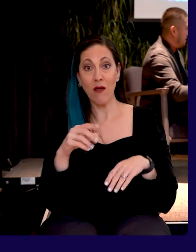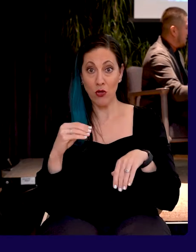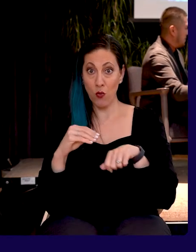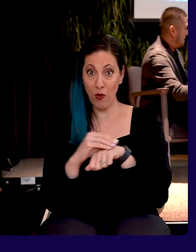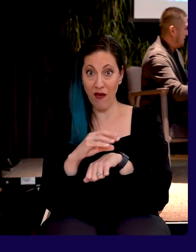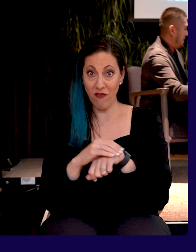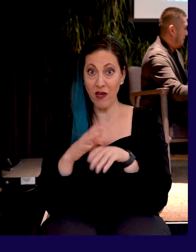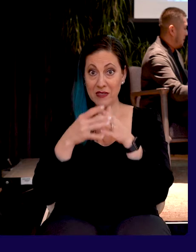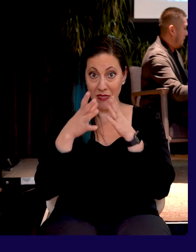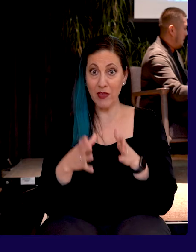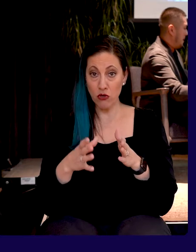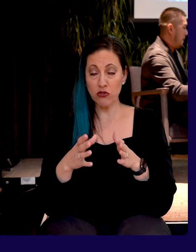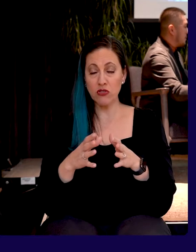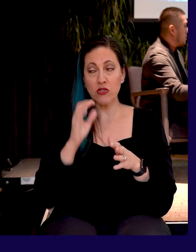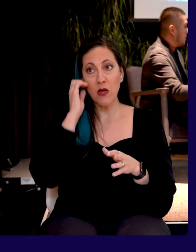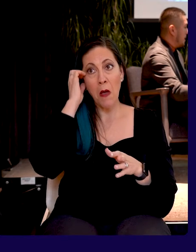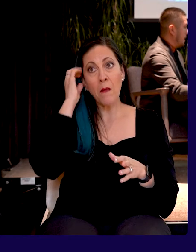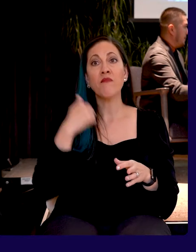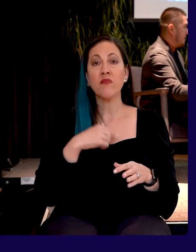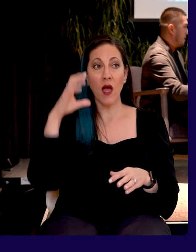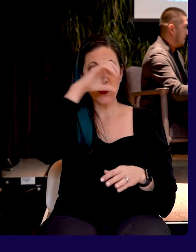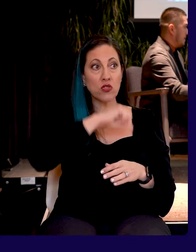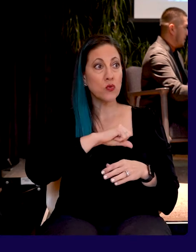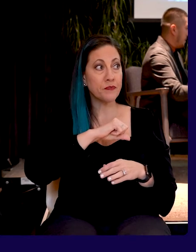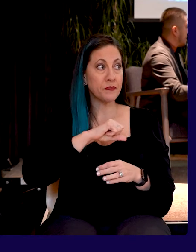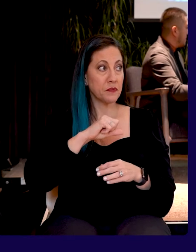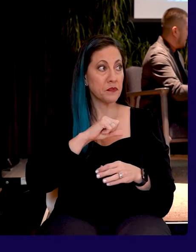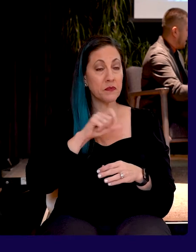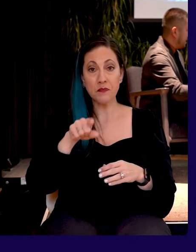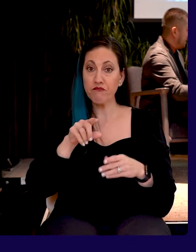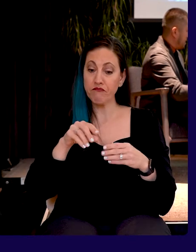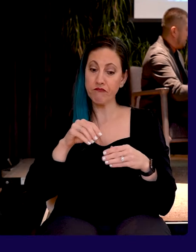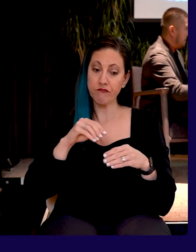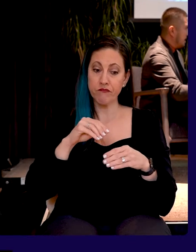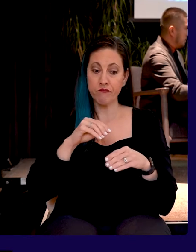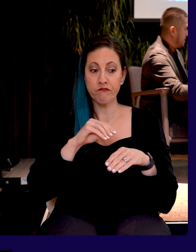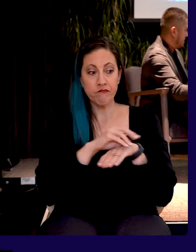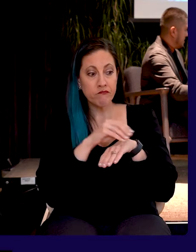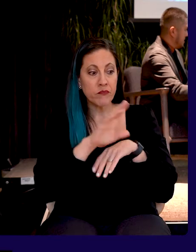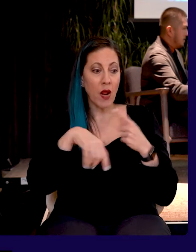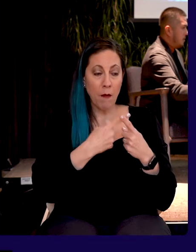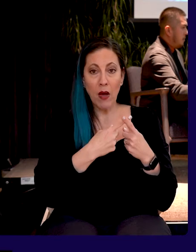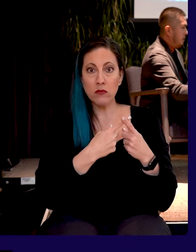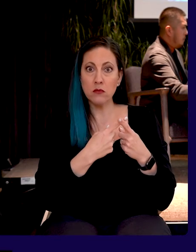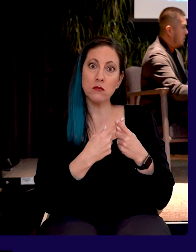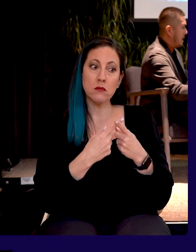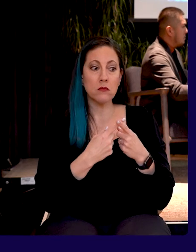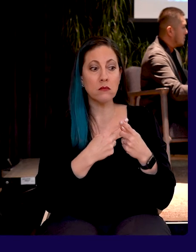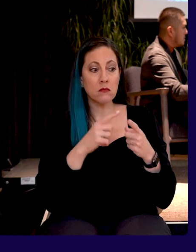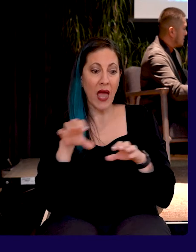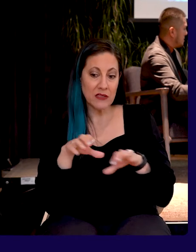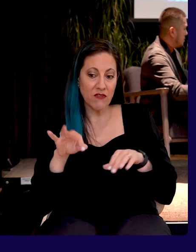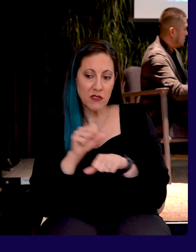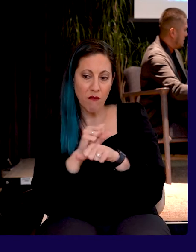advise leaders, and I assume that you give some of that advisory around needing to listen to the needs of employees.